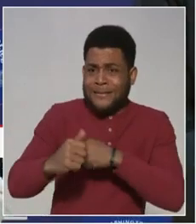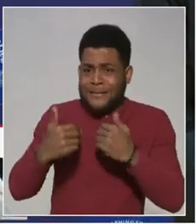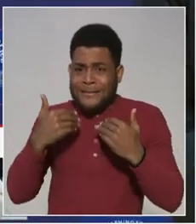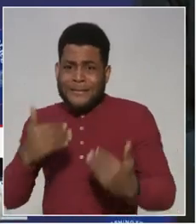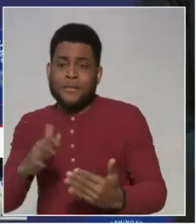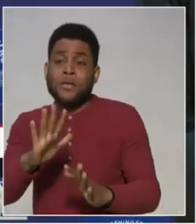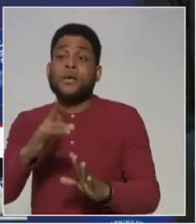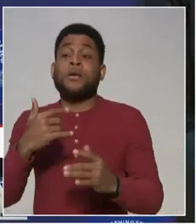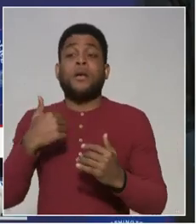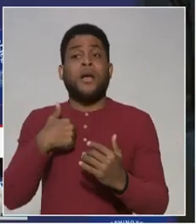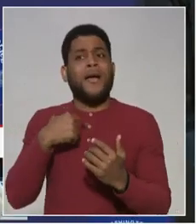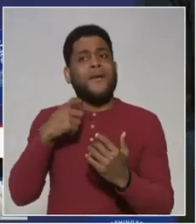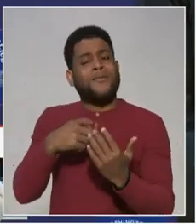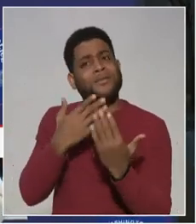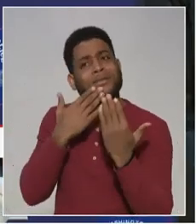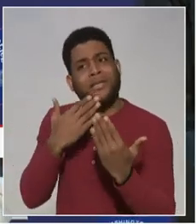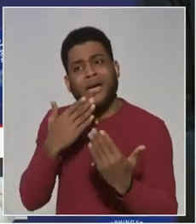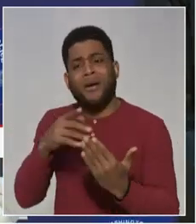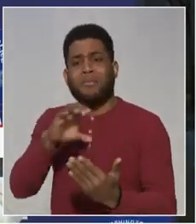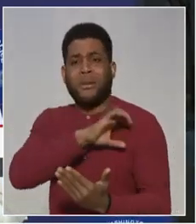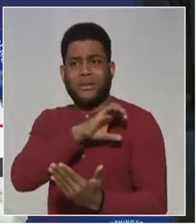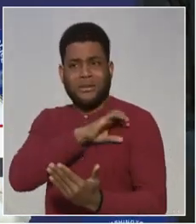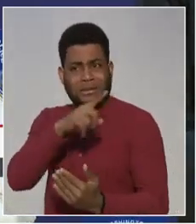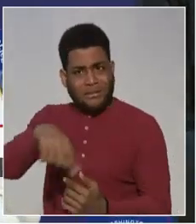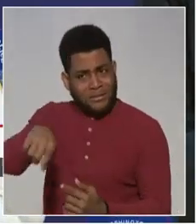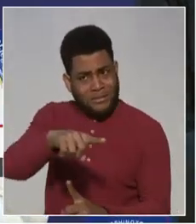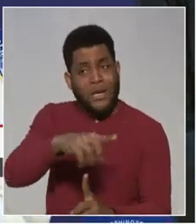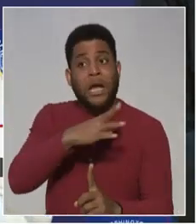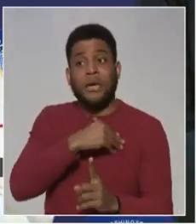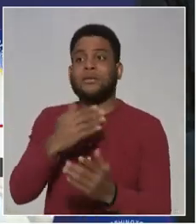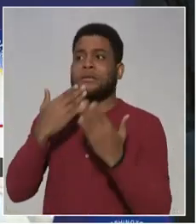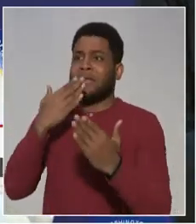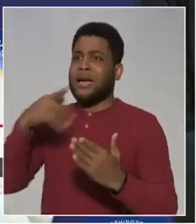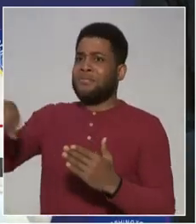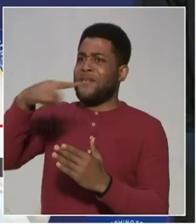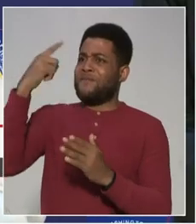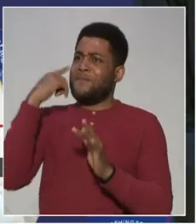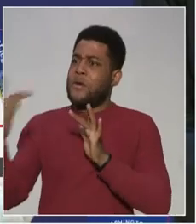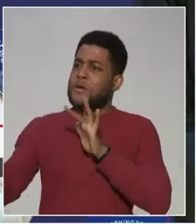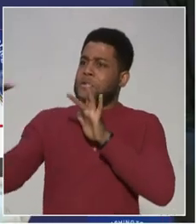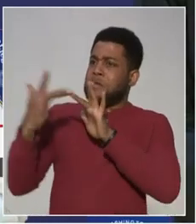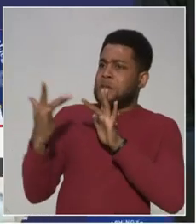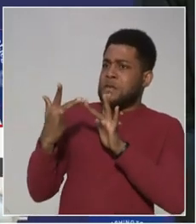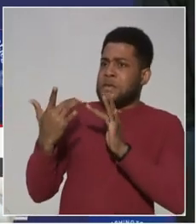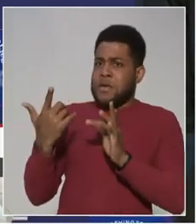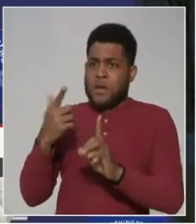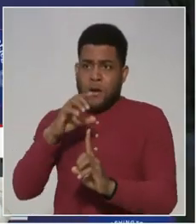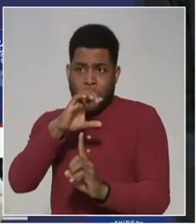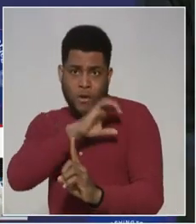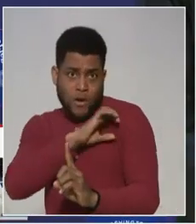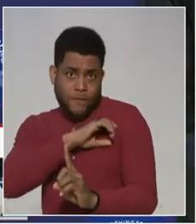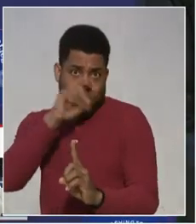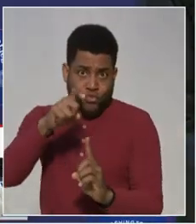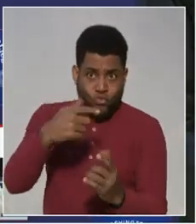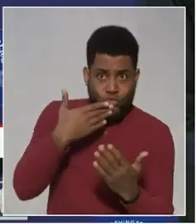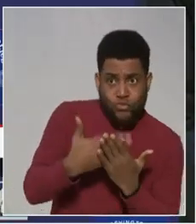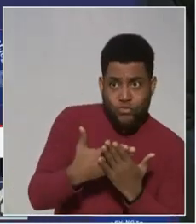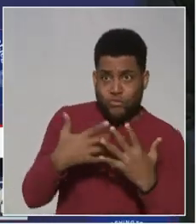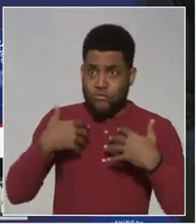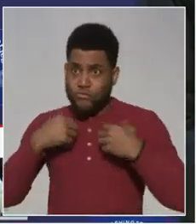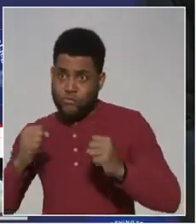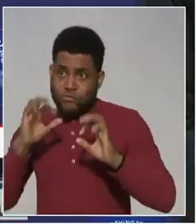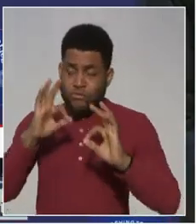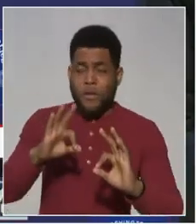everyone who has reached out to inquire about the health and well-being of our officers. I will report again that our officers are